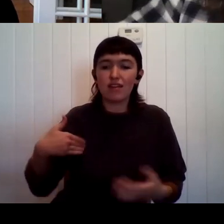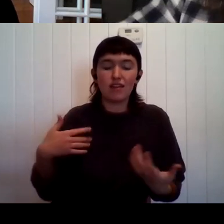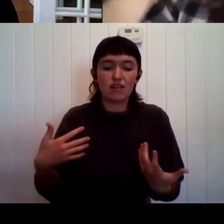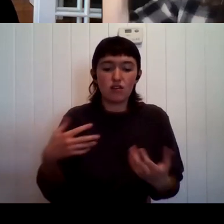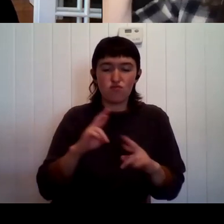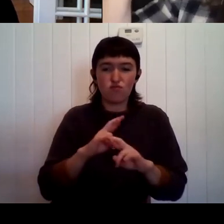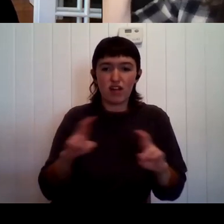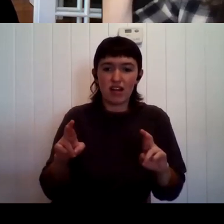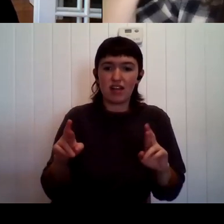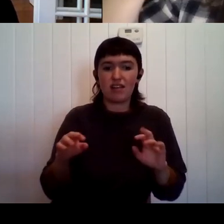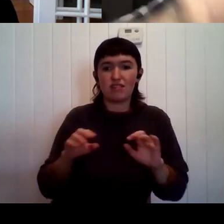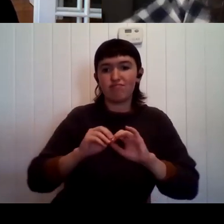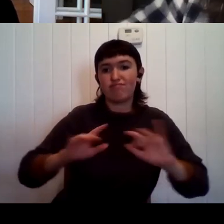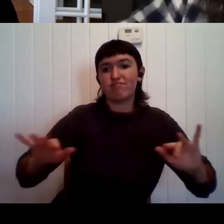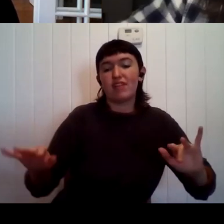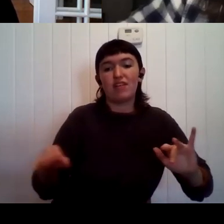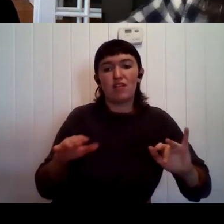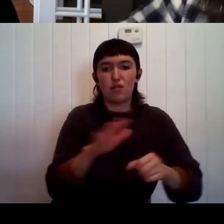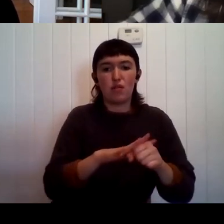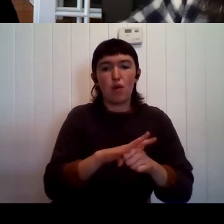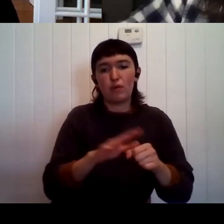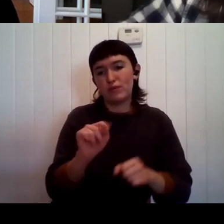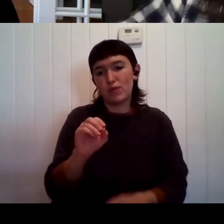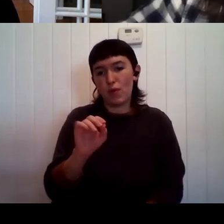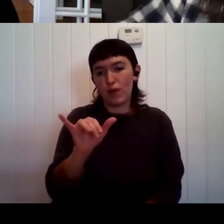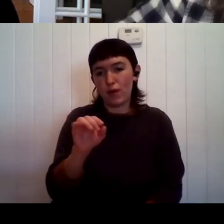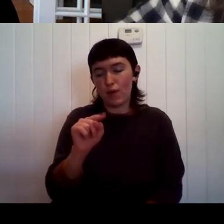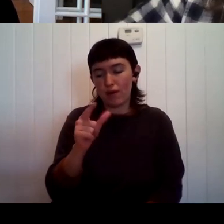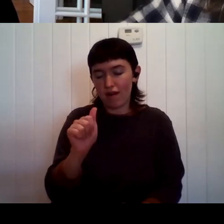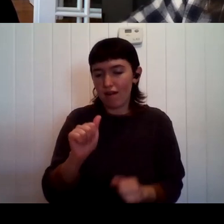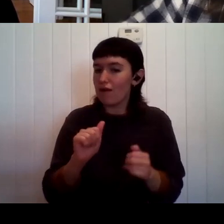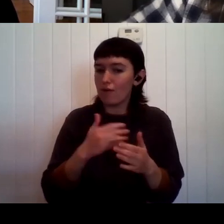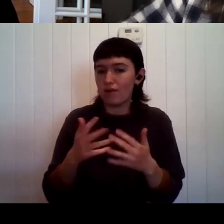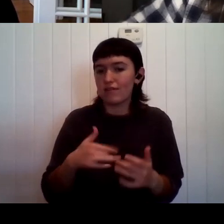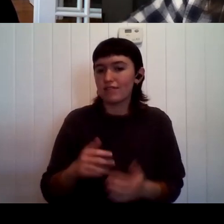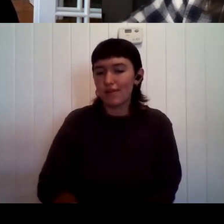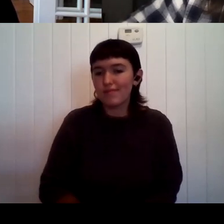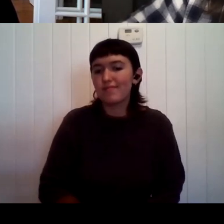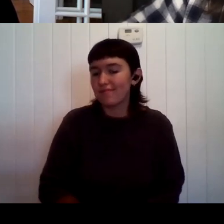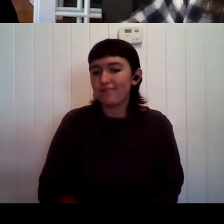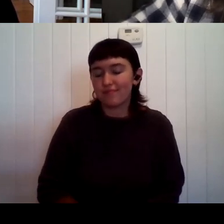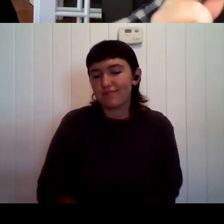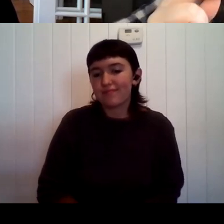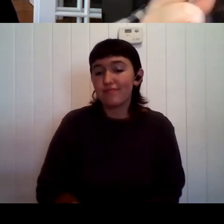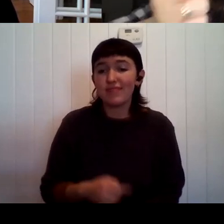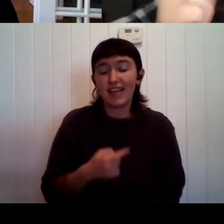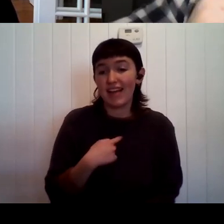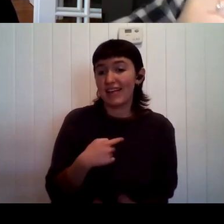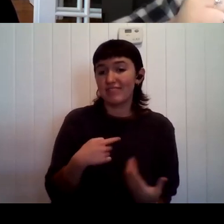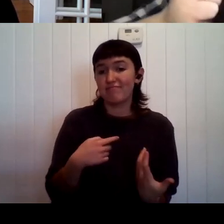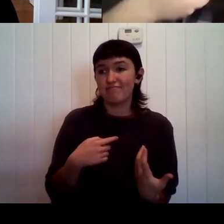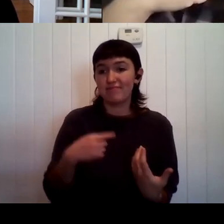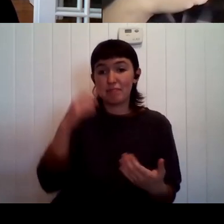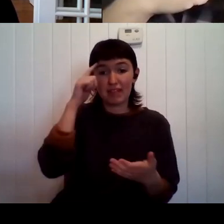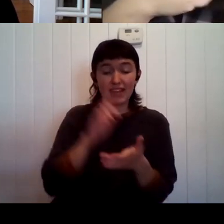like in a local Toyota or whatever. So I have faith that if